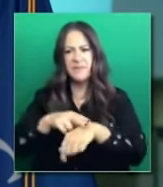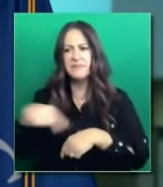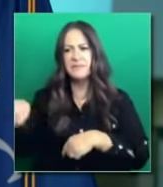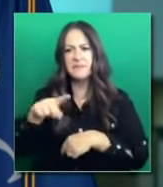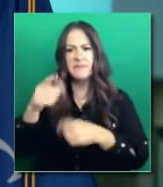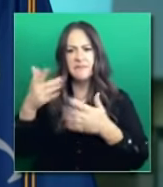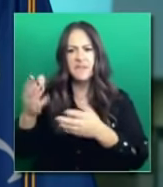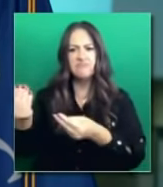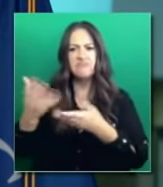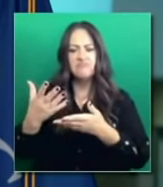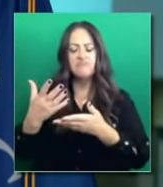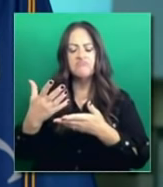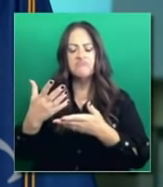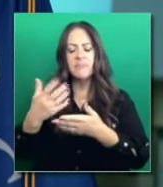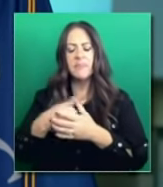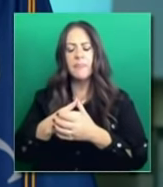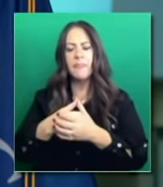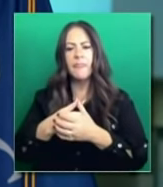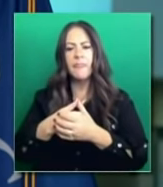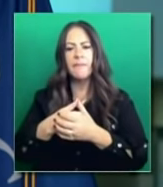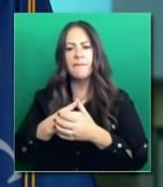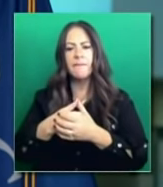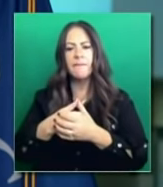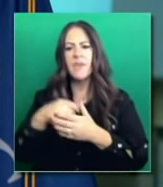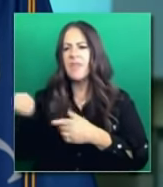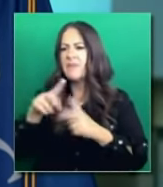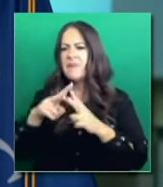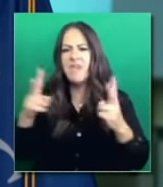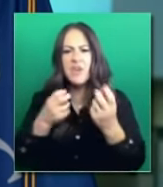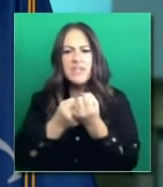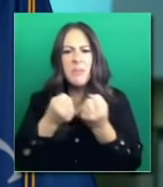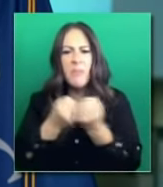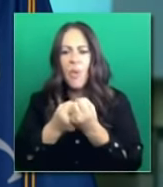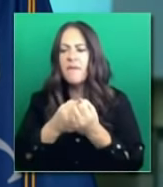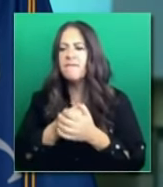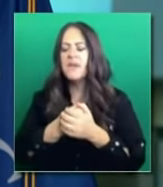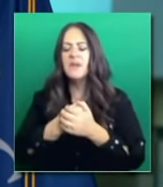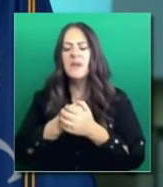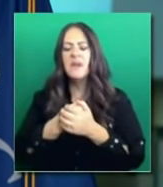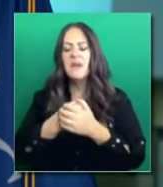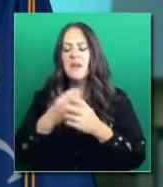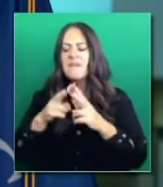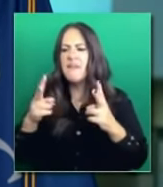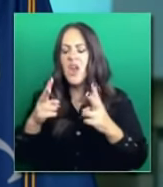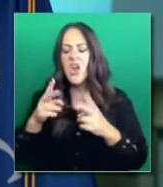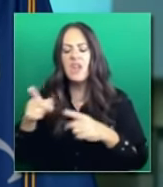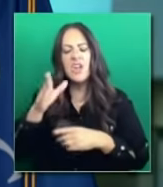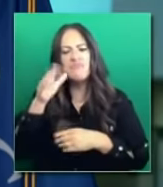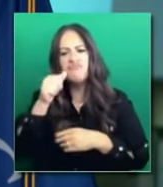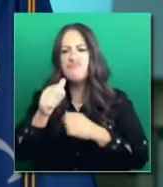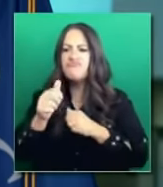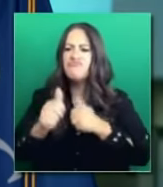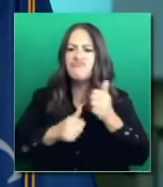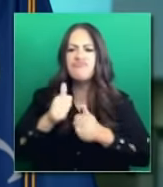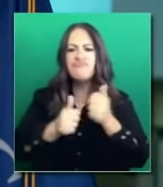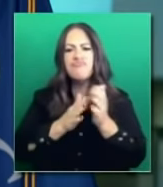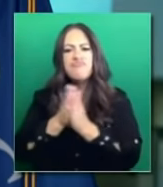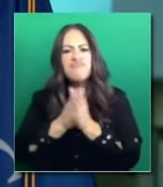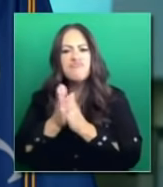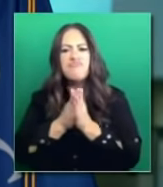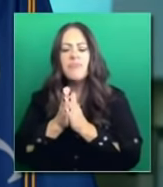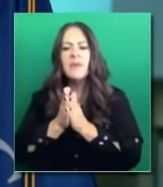not only been supportive of, but have been determined and are determined, more importantly,